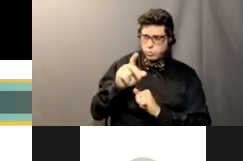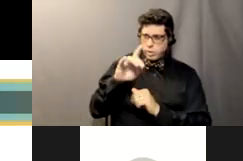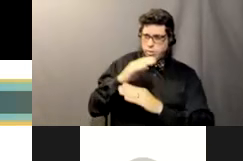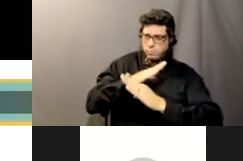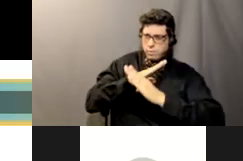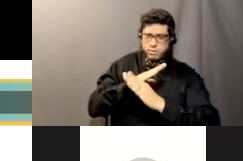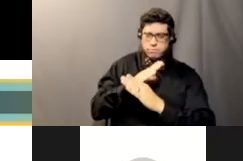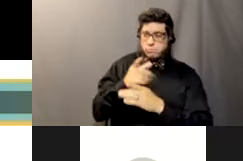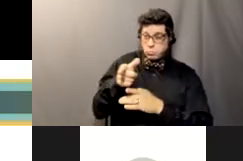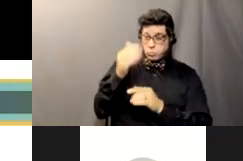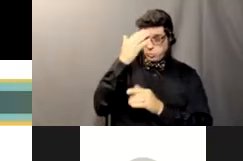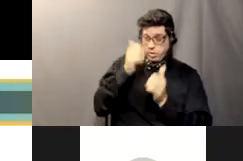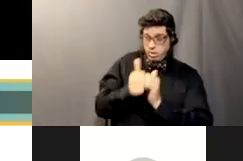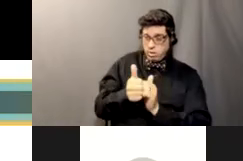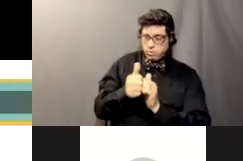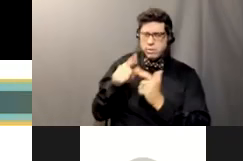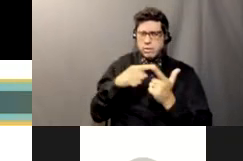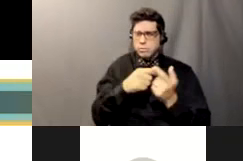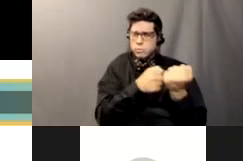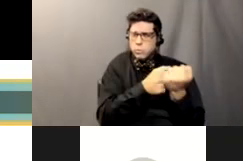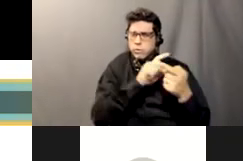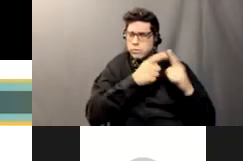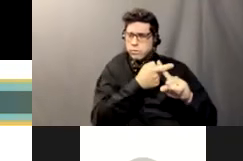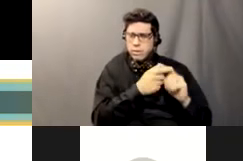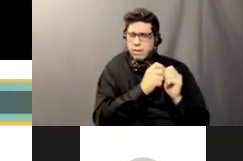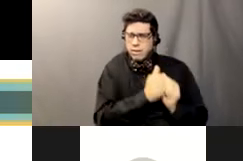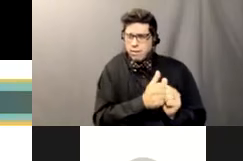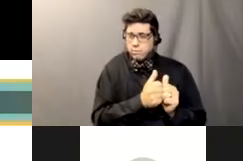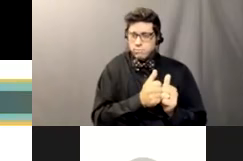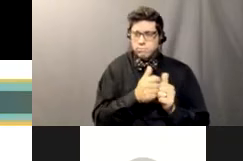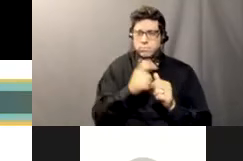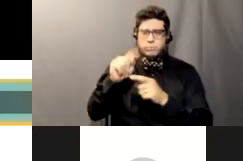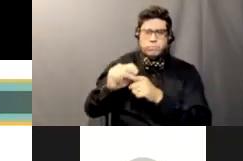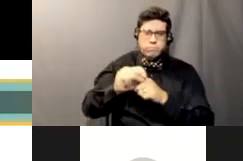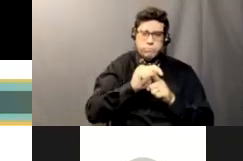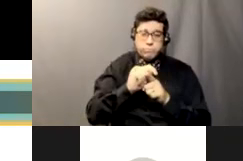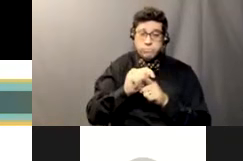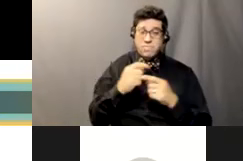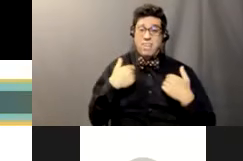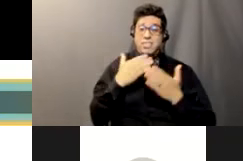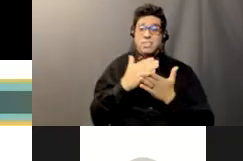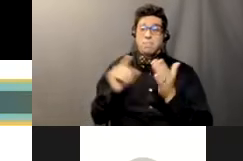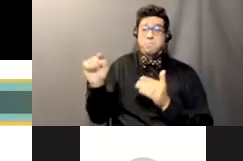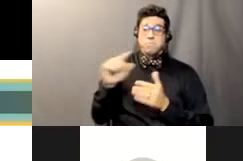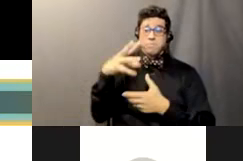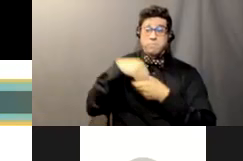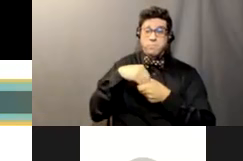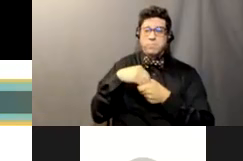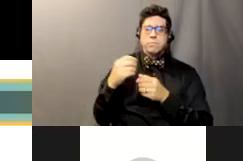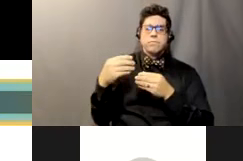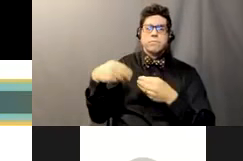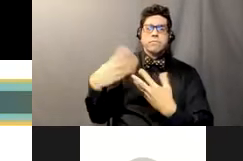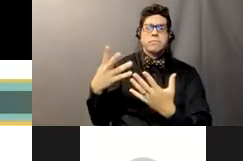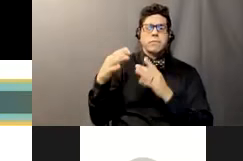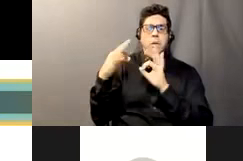in crisis. And so we have some feedback from participants, so from actual students that